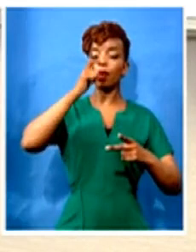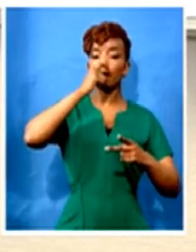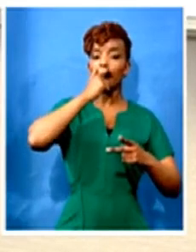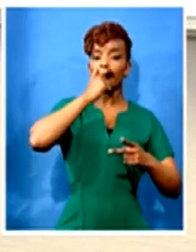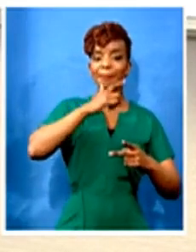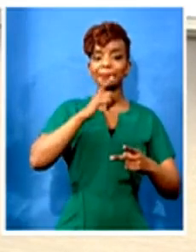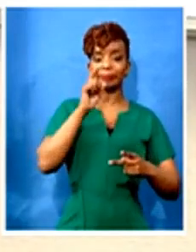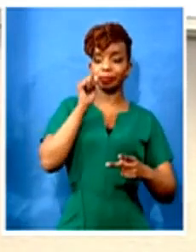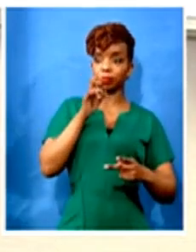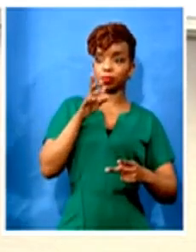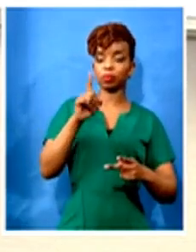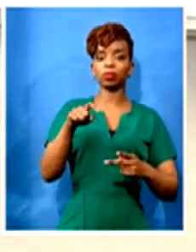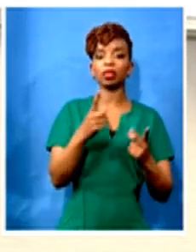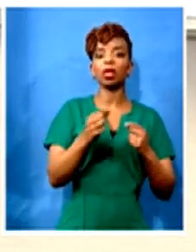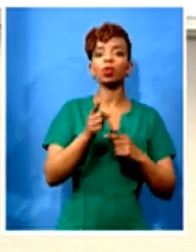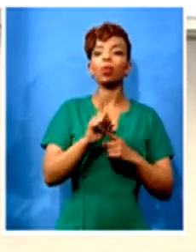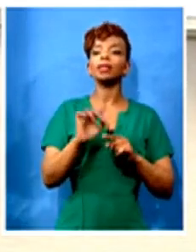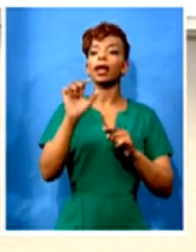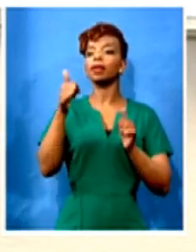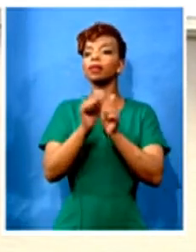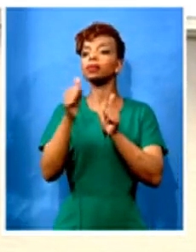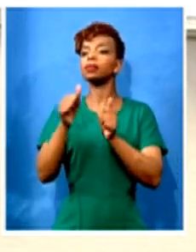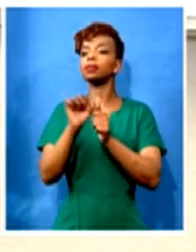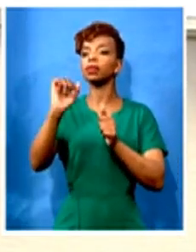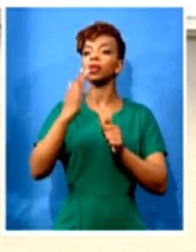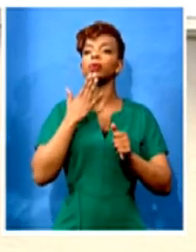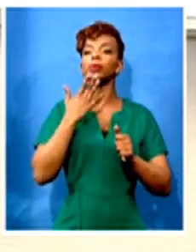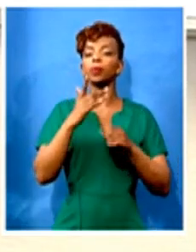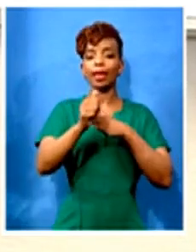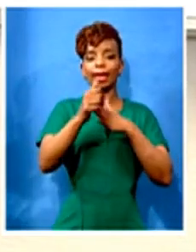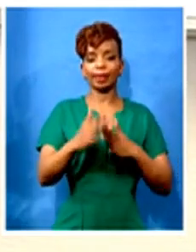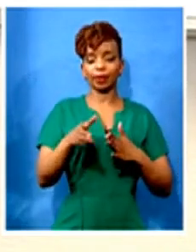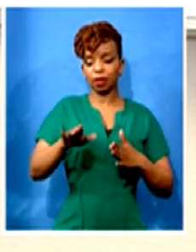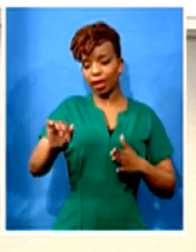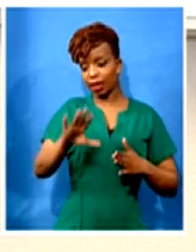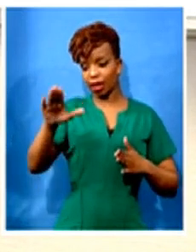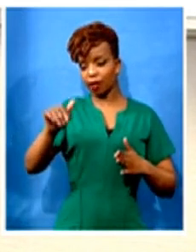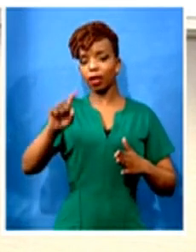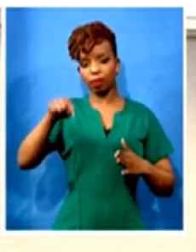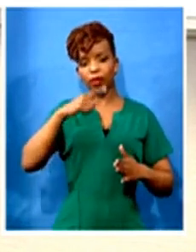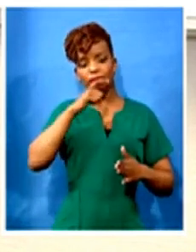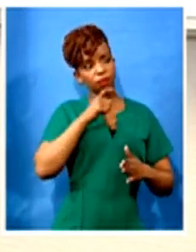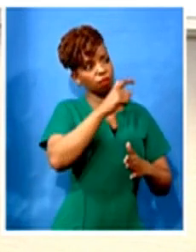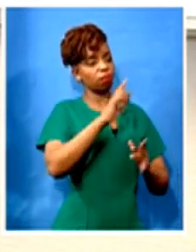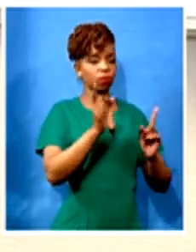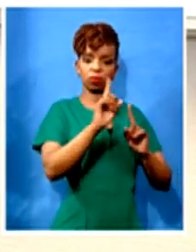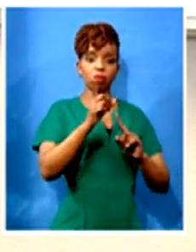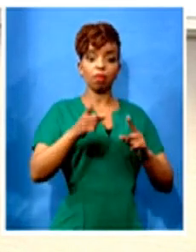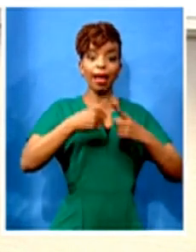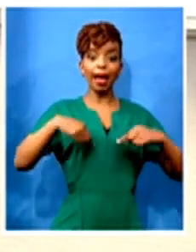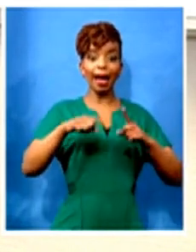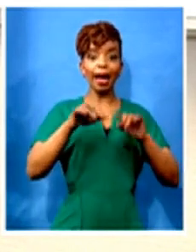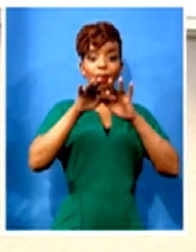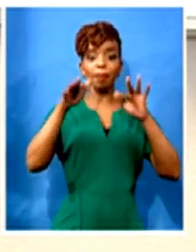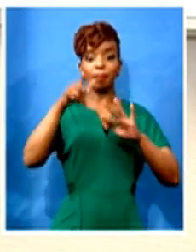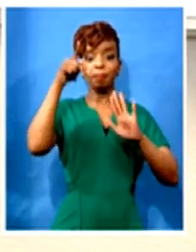regional leaders in Africa to actually raise their concern about the killings of our people in Zimbabwe, the detention of